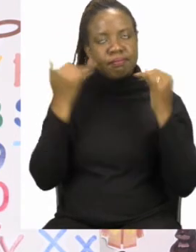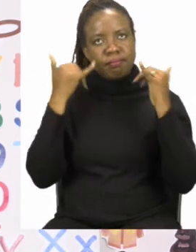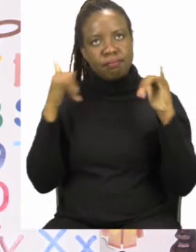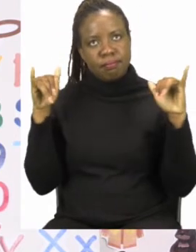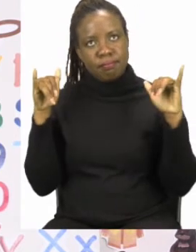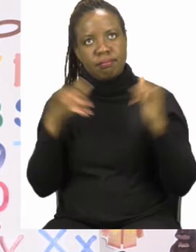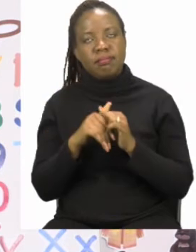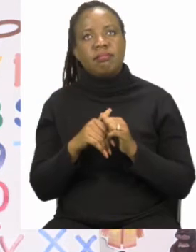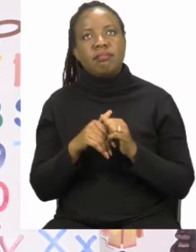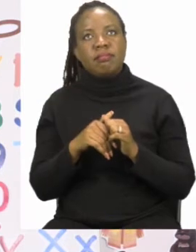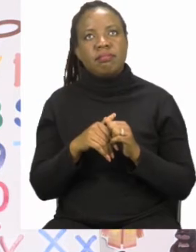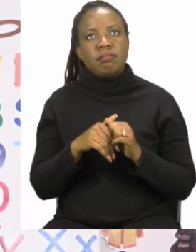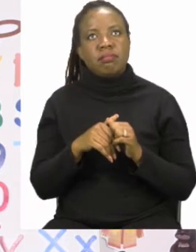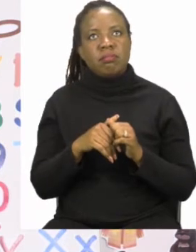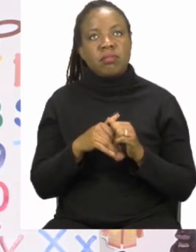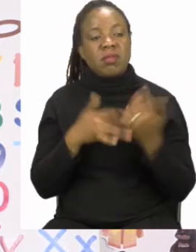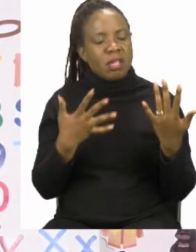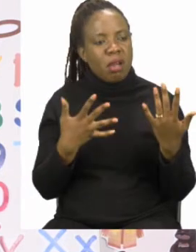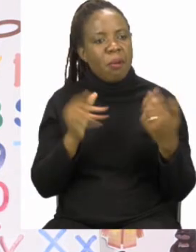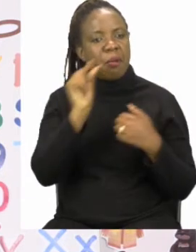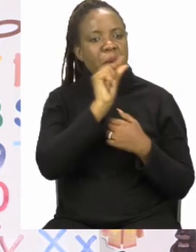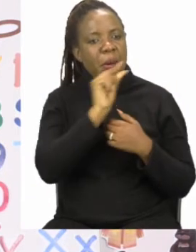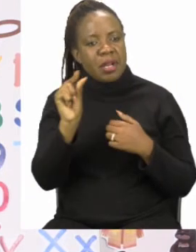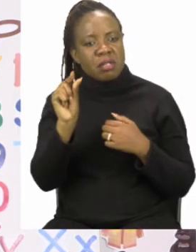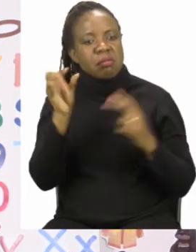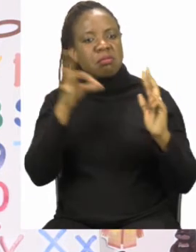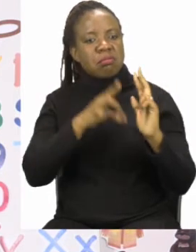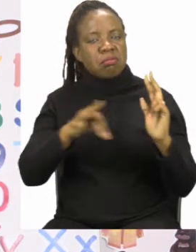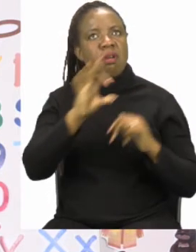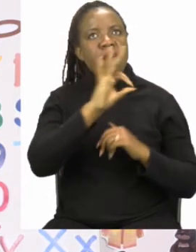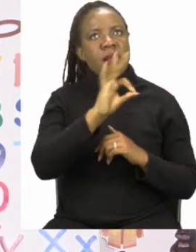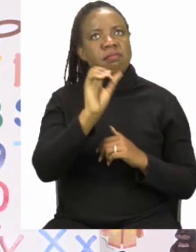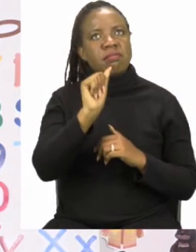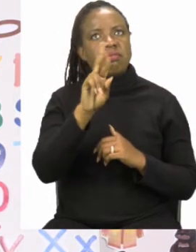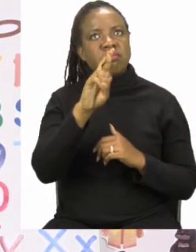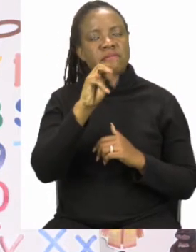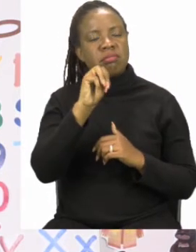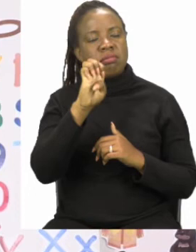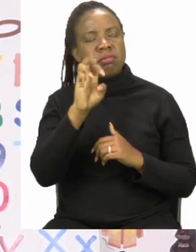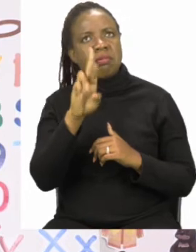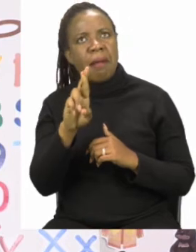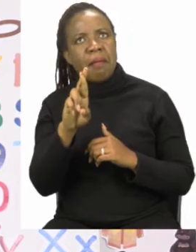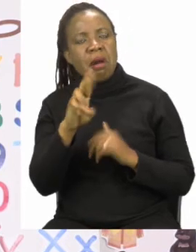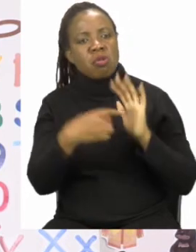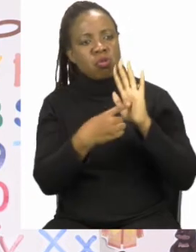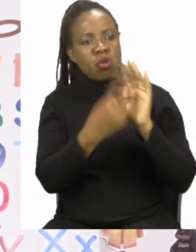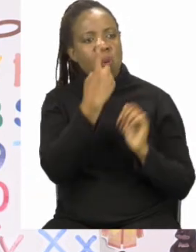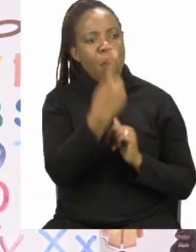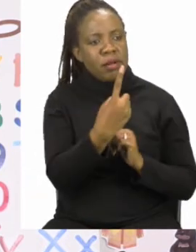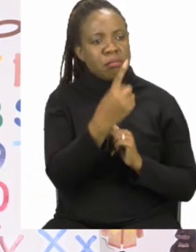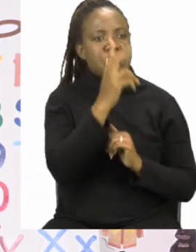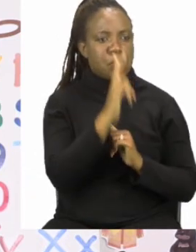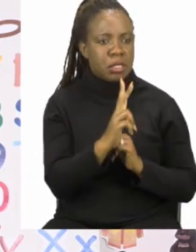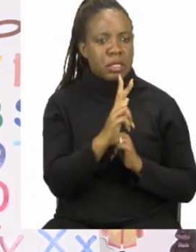want to change one farmer into many. And how do we do that? Just by adding an S. So the